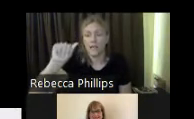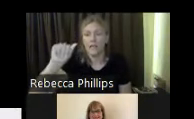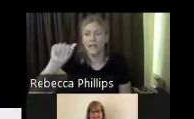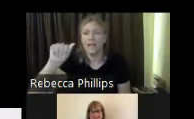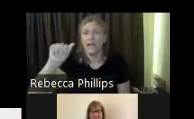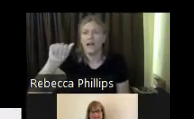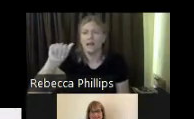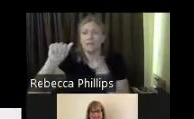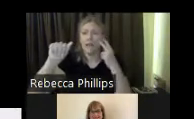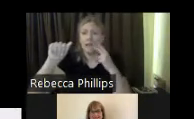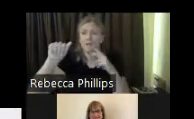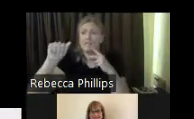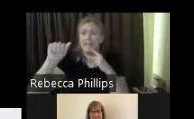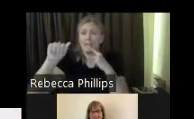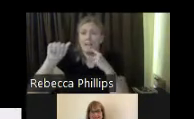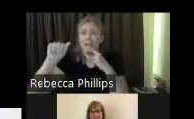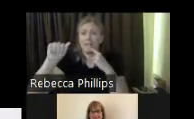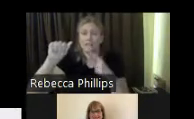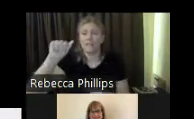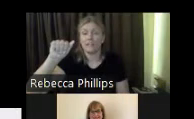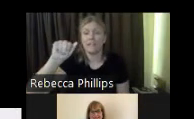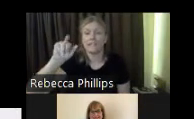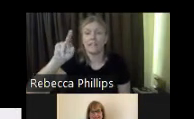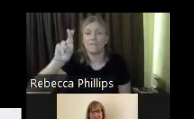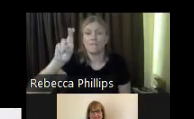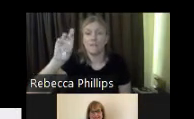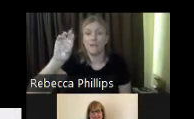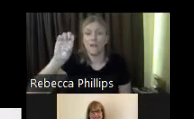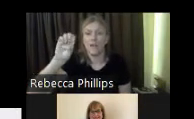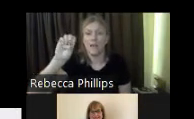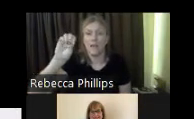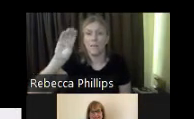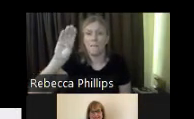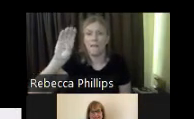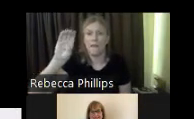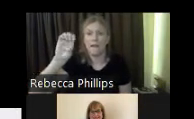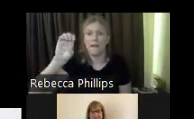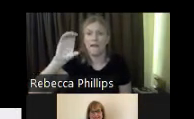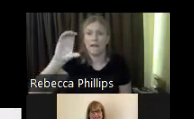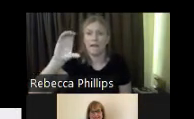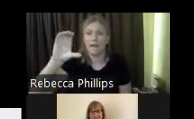R-E-B-E-C-C-A. I would sound it out. So I'd say Rebecca.